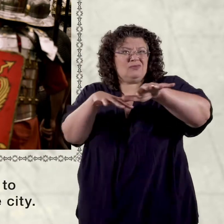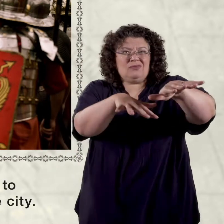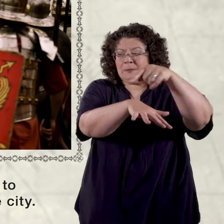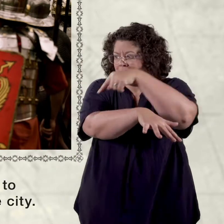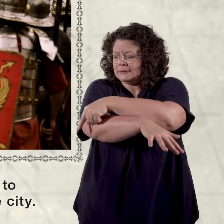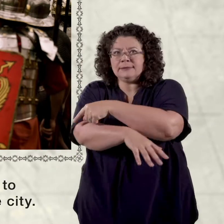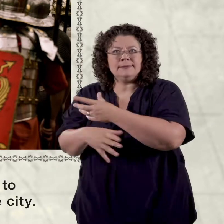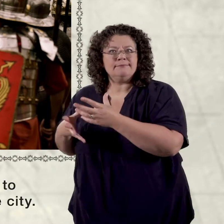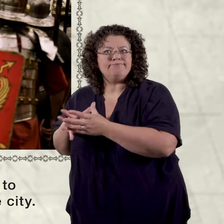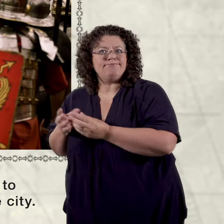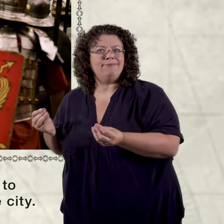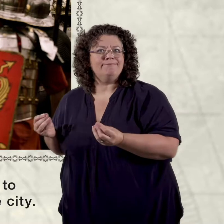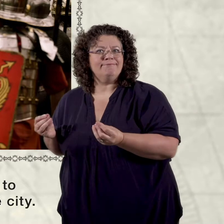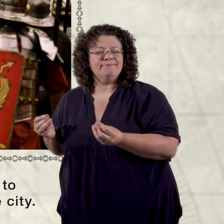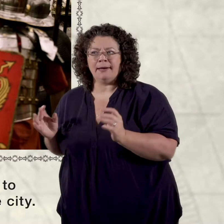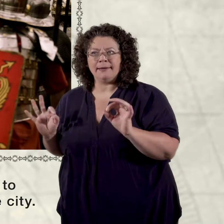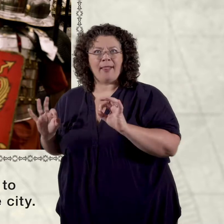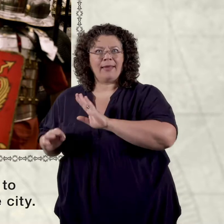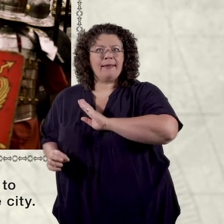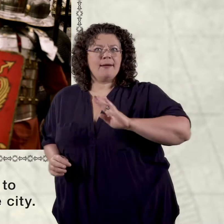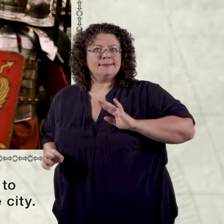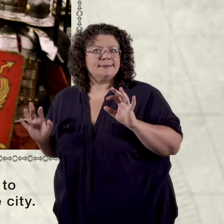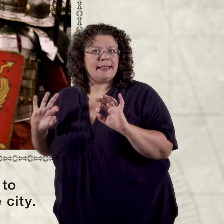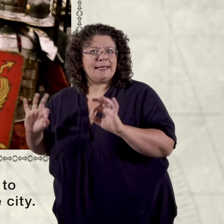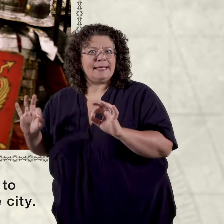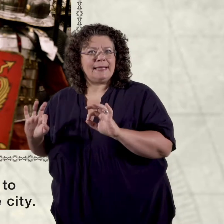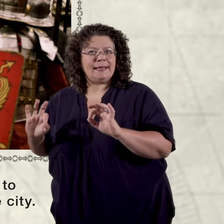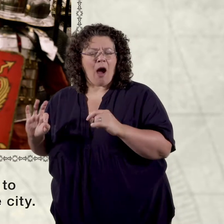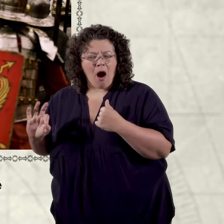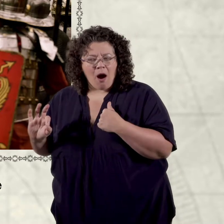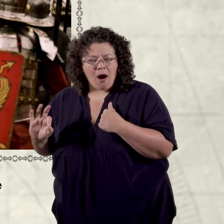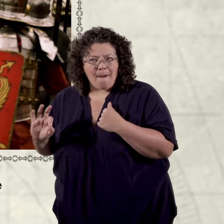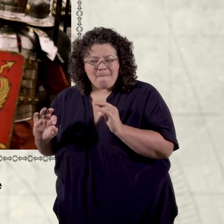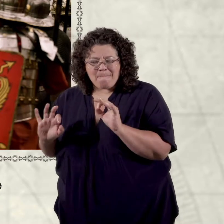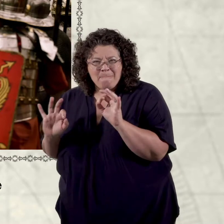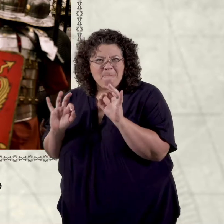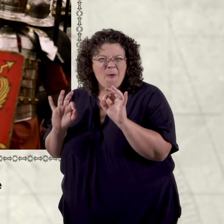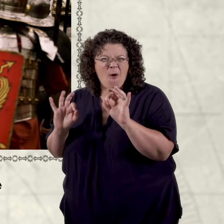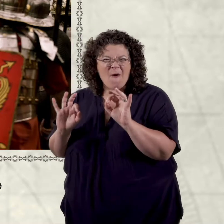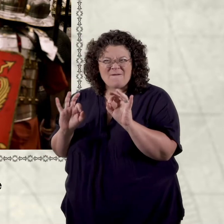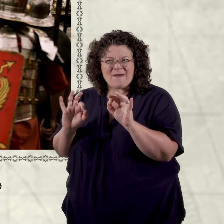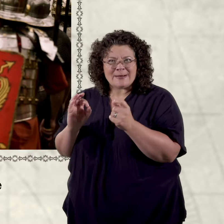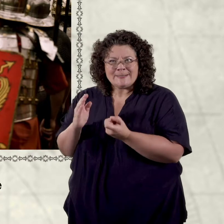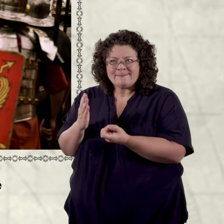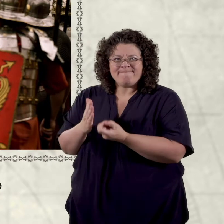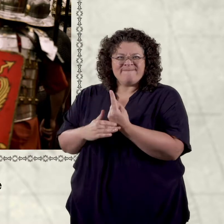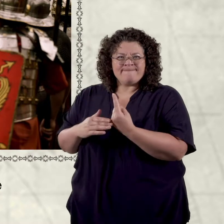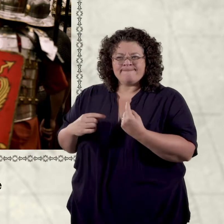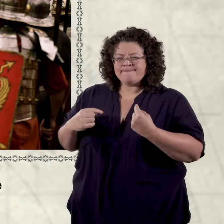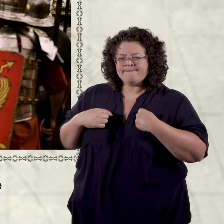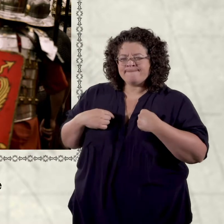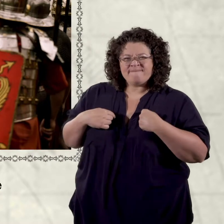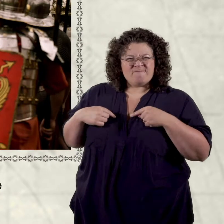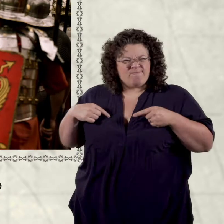to defend it. There was no guard in the city. So this was the perfect chance